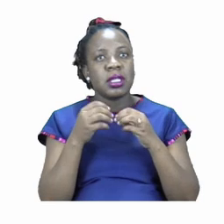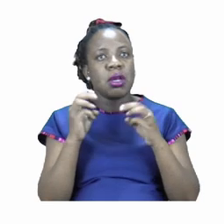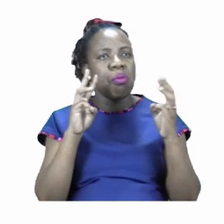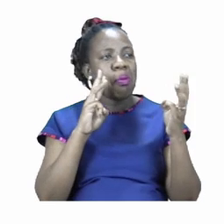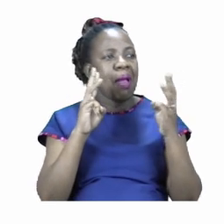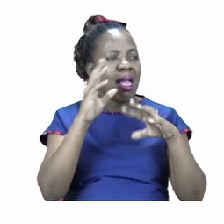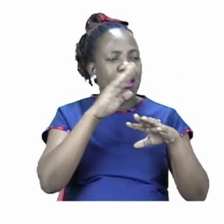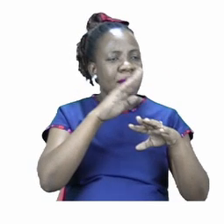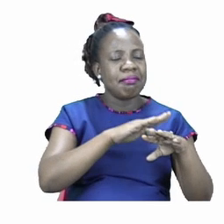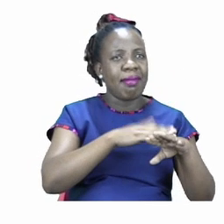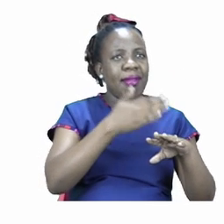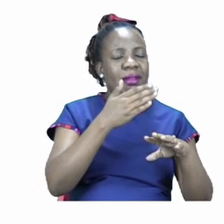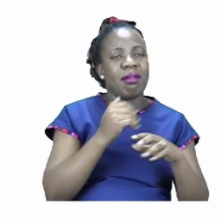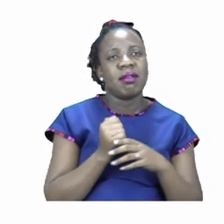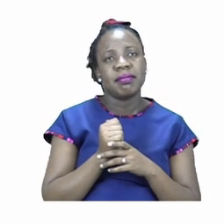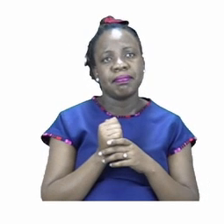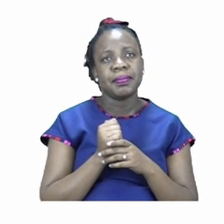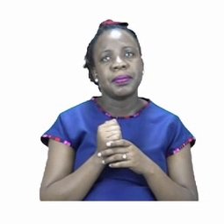conditions.